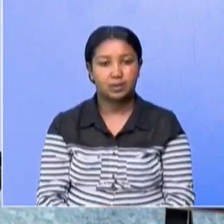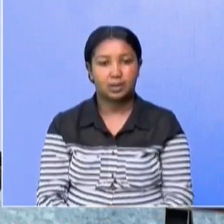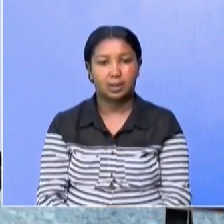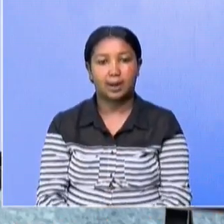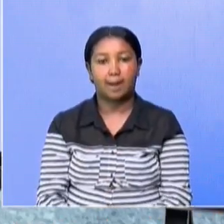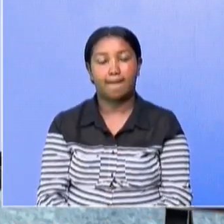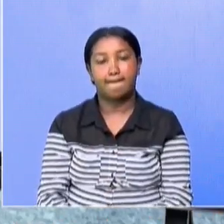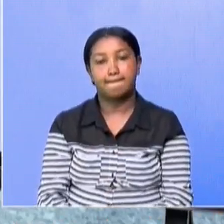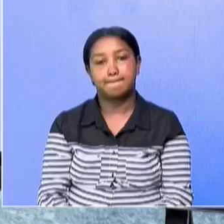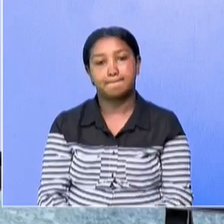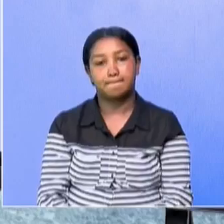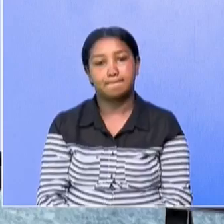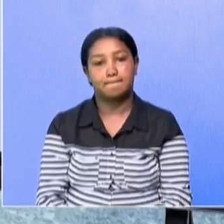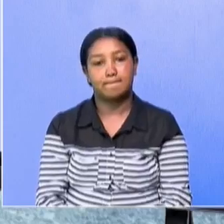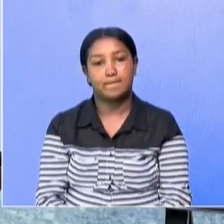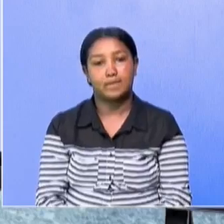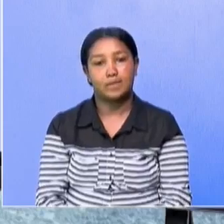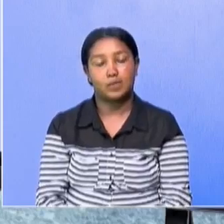paragraph.